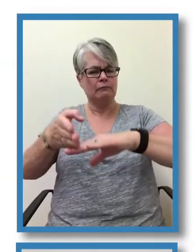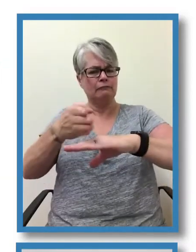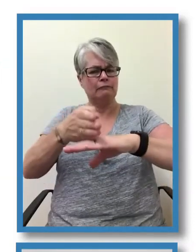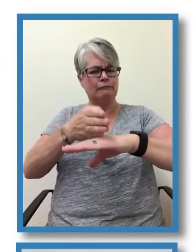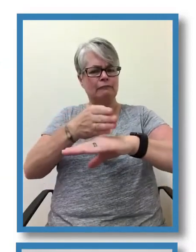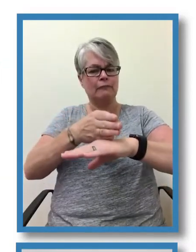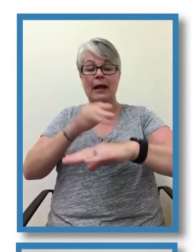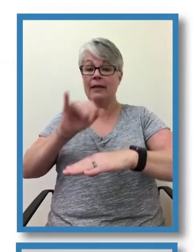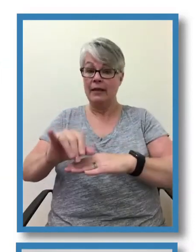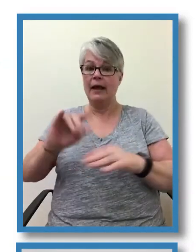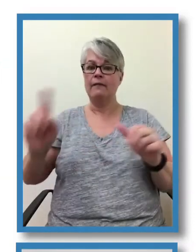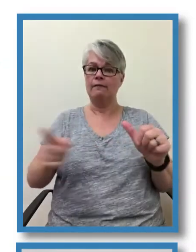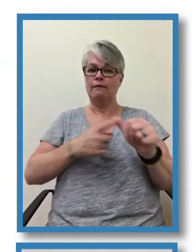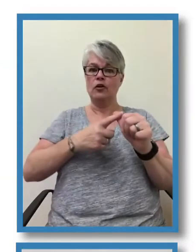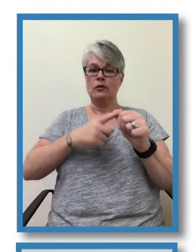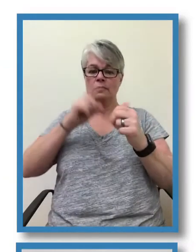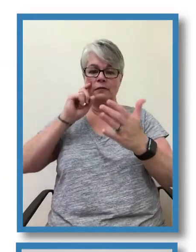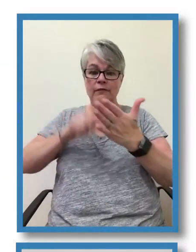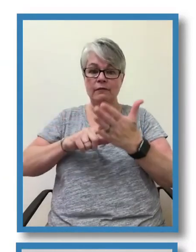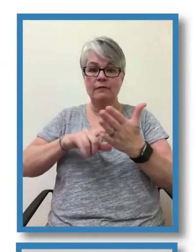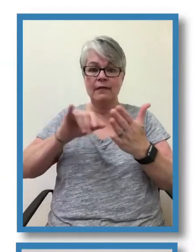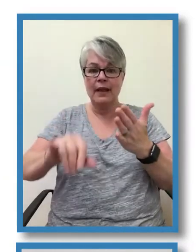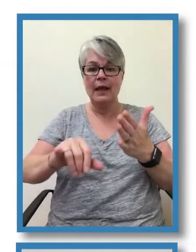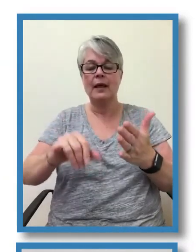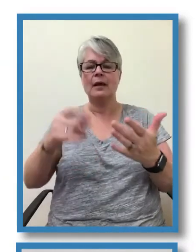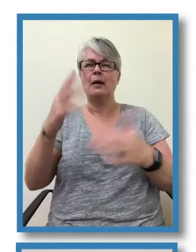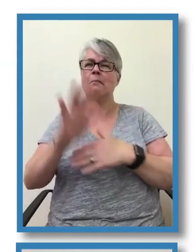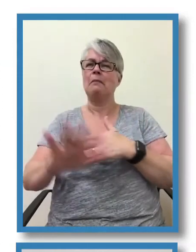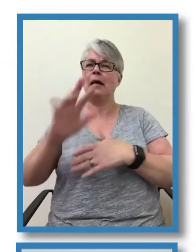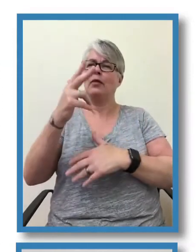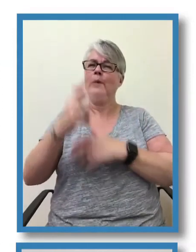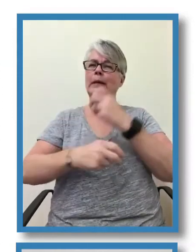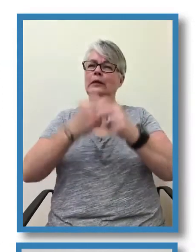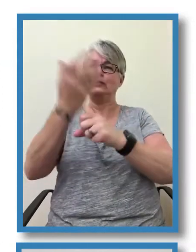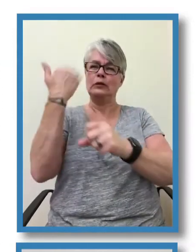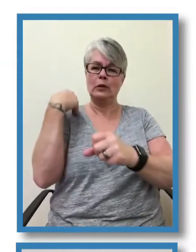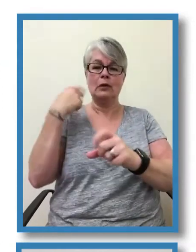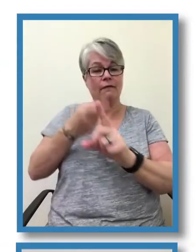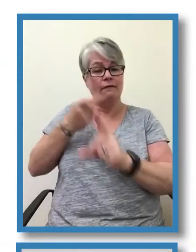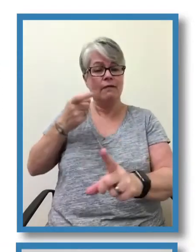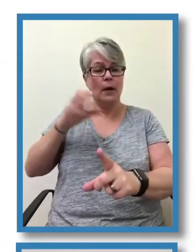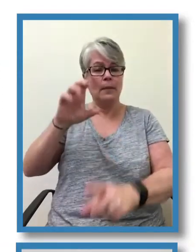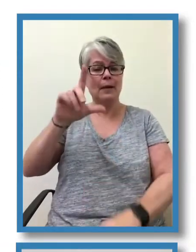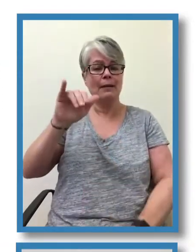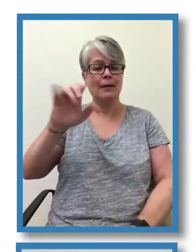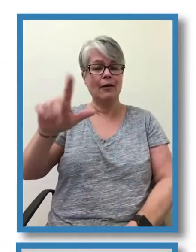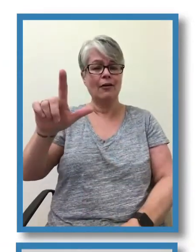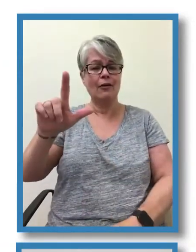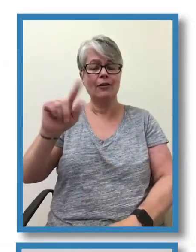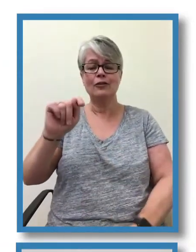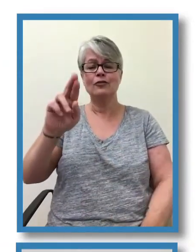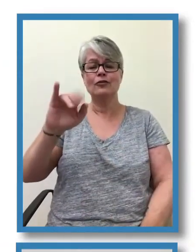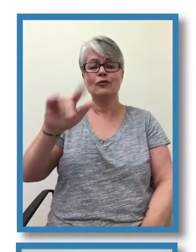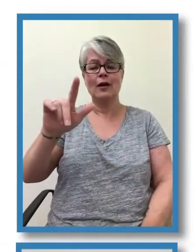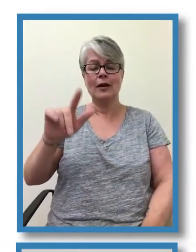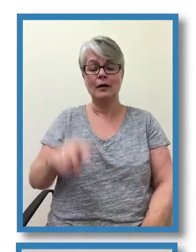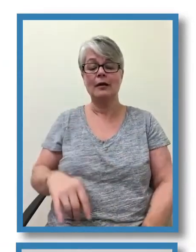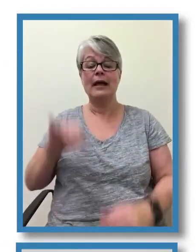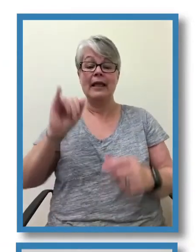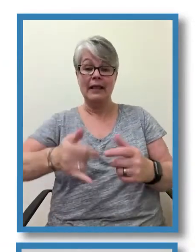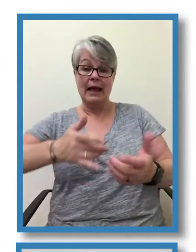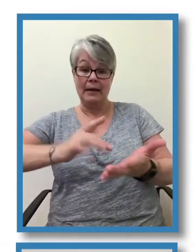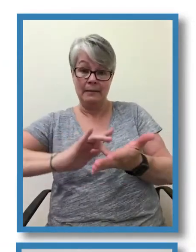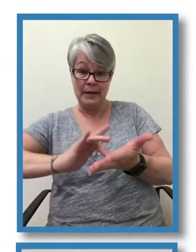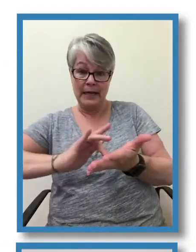still a lot of interest in. We also now using PET scanning, and this again is a research scan, we can actually